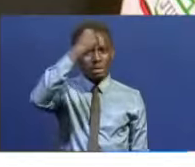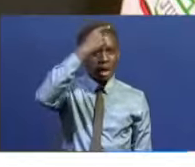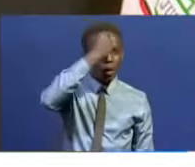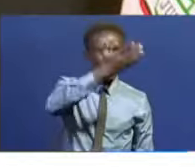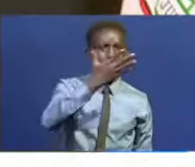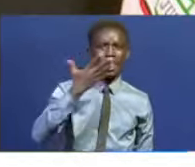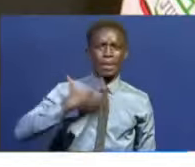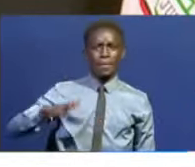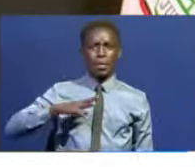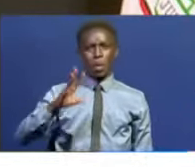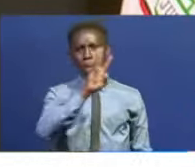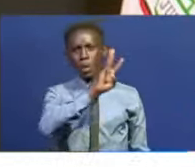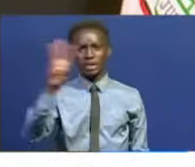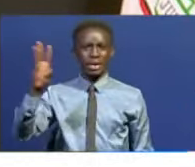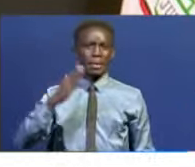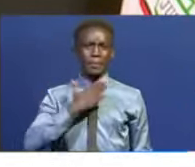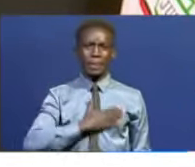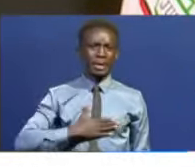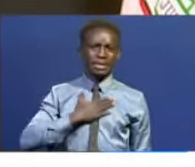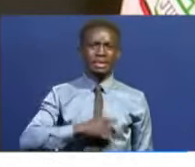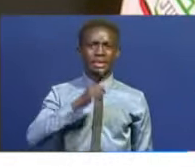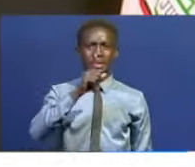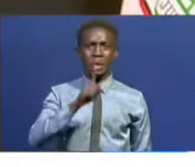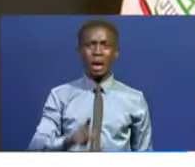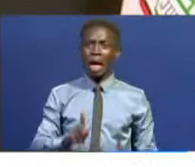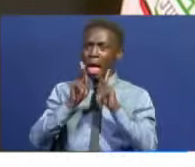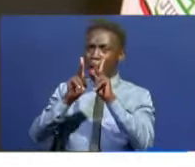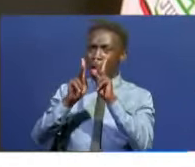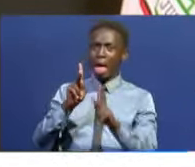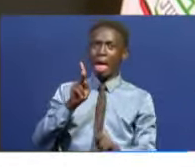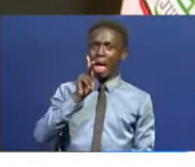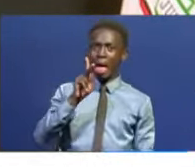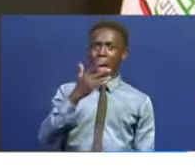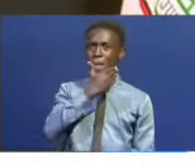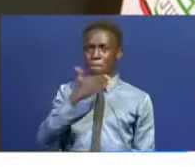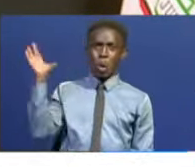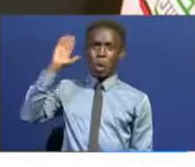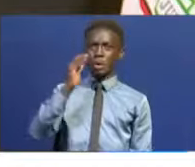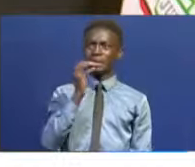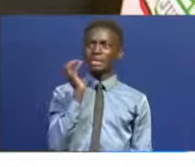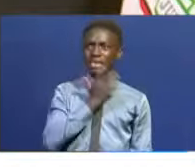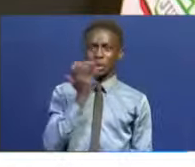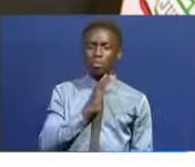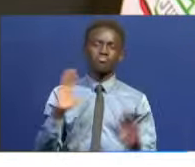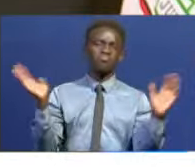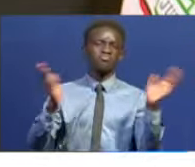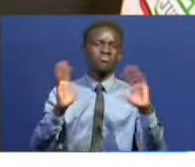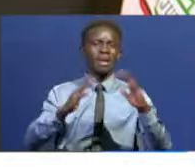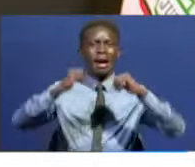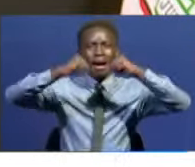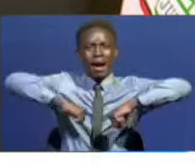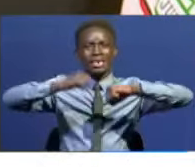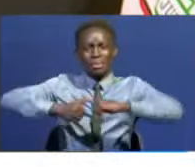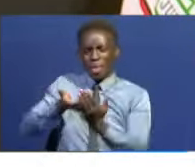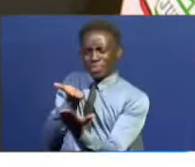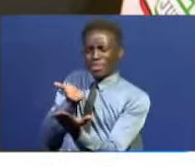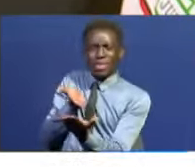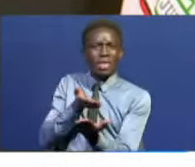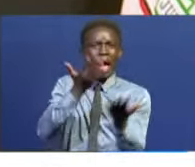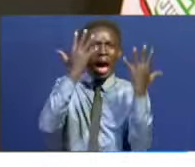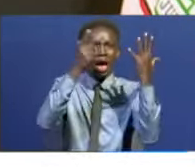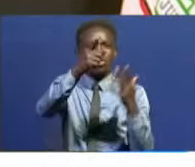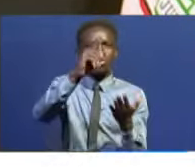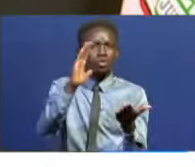Western, please don't condemn Rigathi Gachagua. The agreement is here, defining your share in the government.